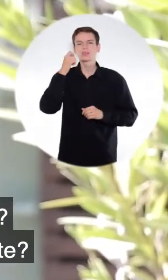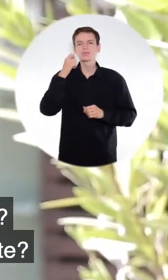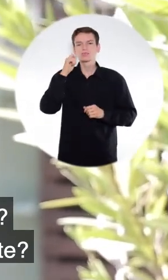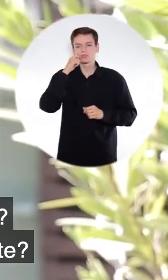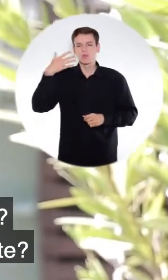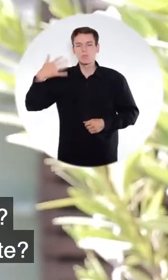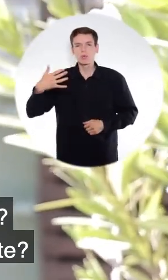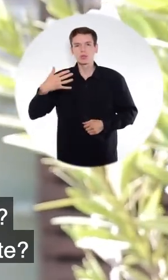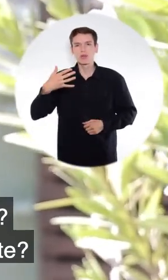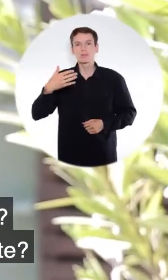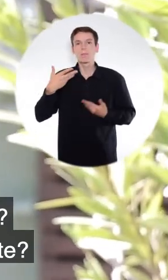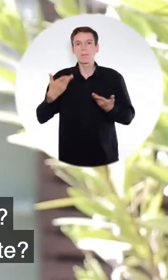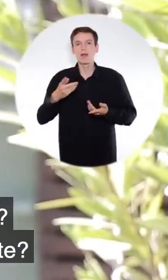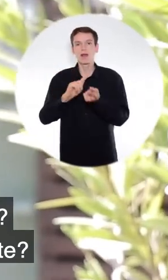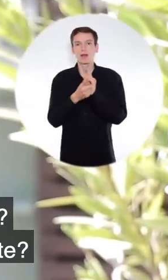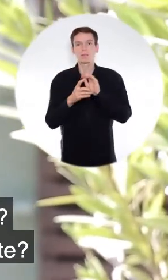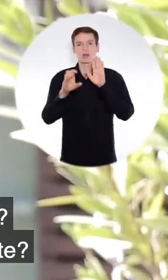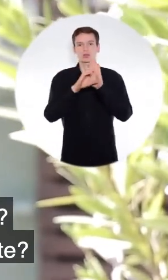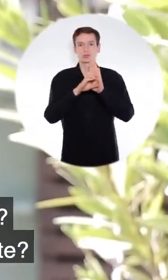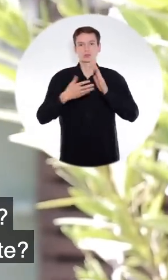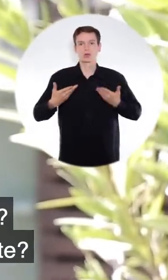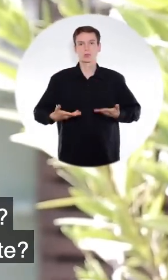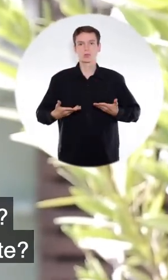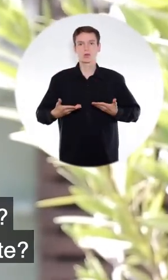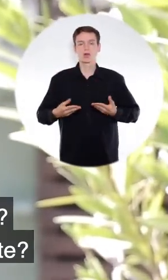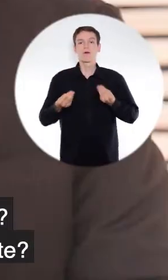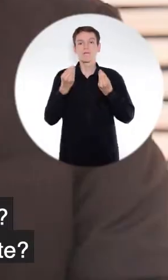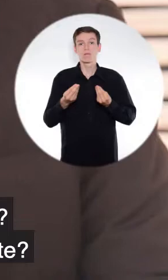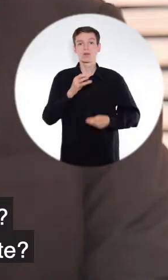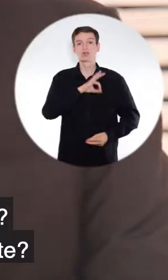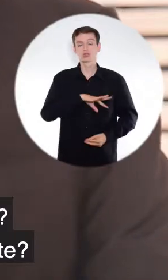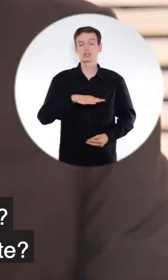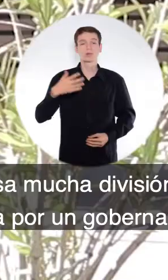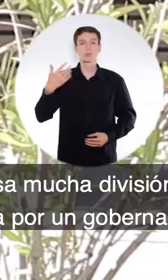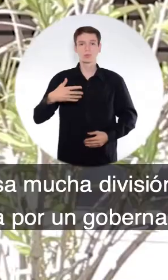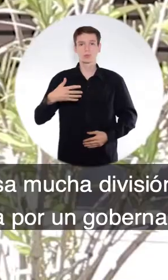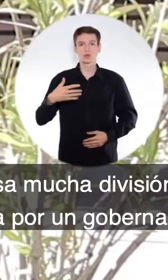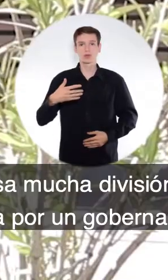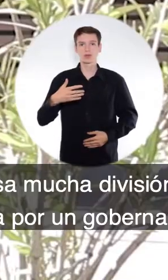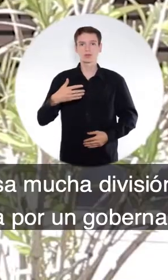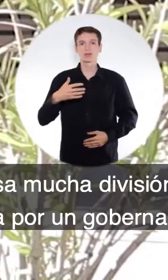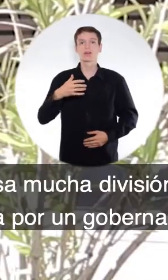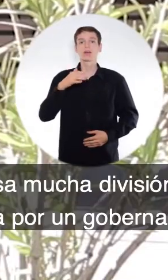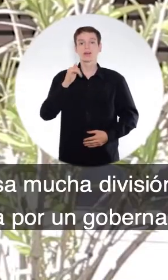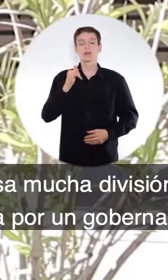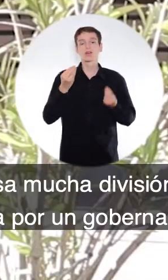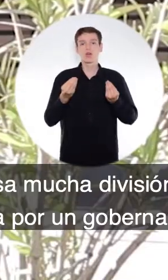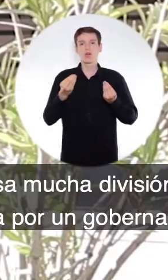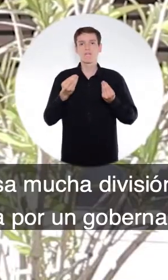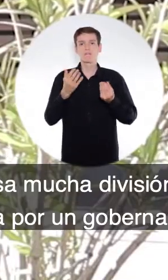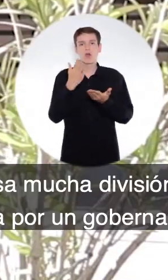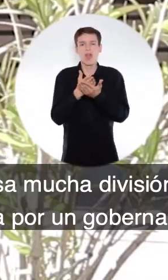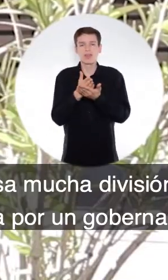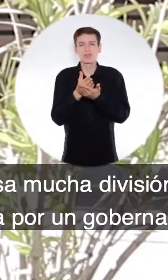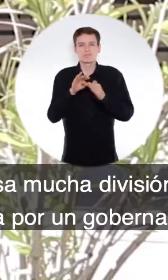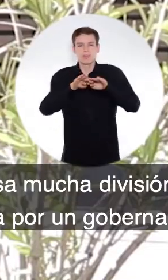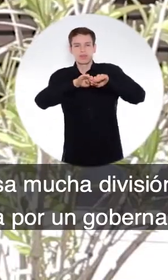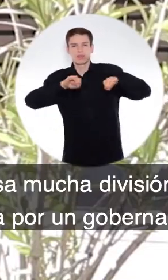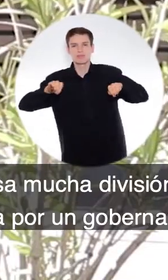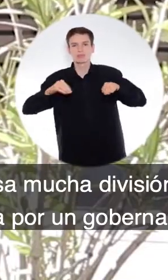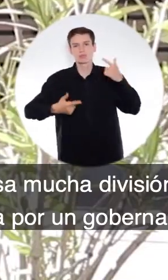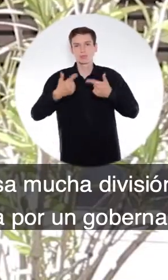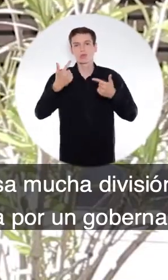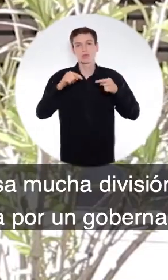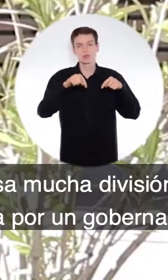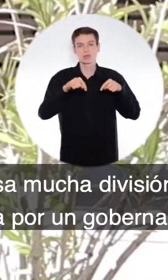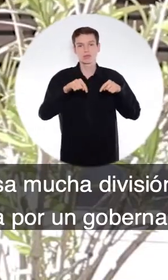new constitution or in order to change an existing one? Right. Well, I think in Chile it is very important. And this is, of course, a